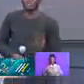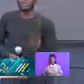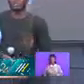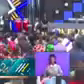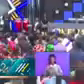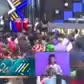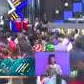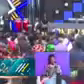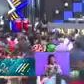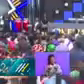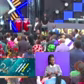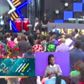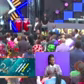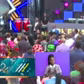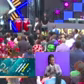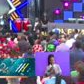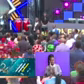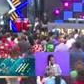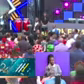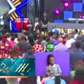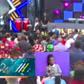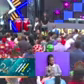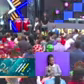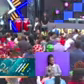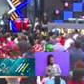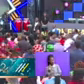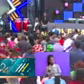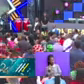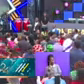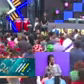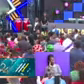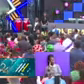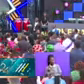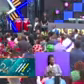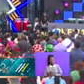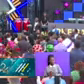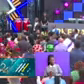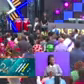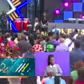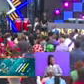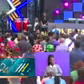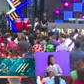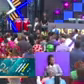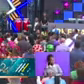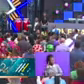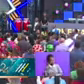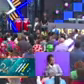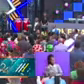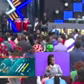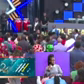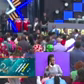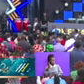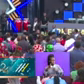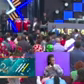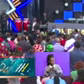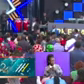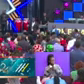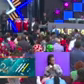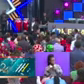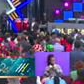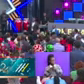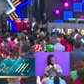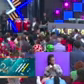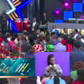between now and 2020 no actually I hear 2029